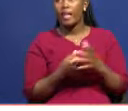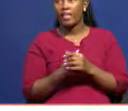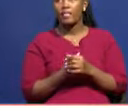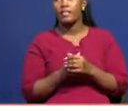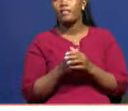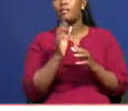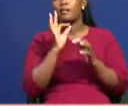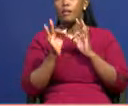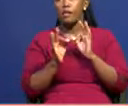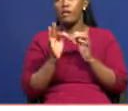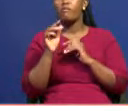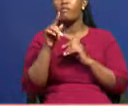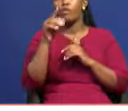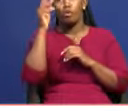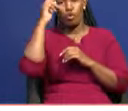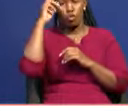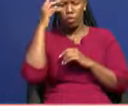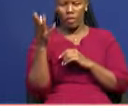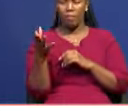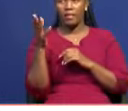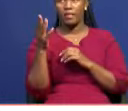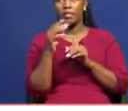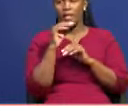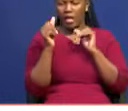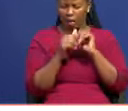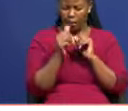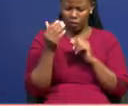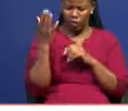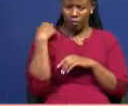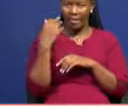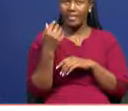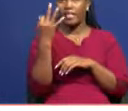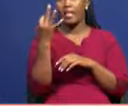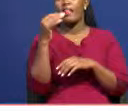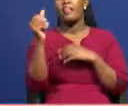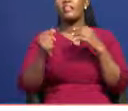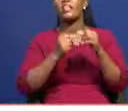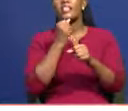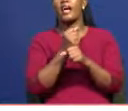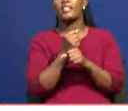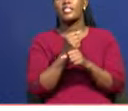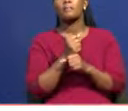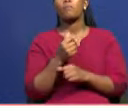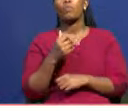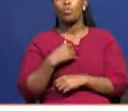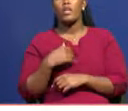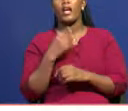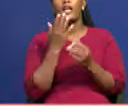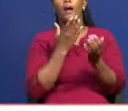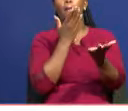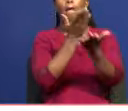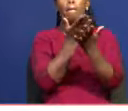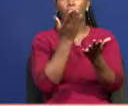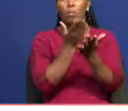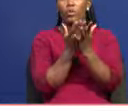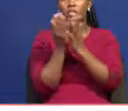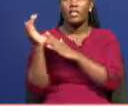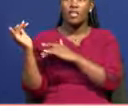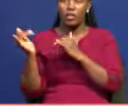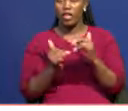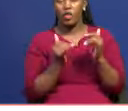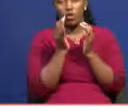back, Abdi, about 2-3 years ago, we had the proposed introduction of the